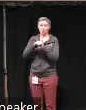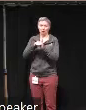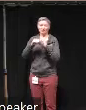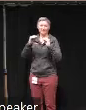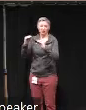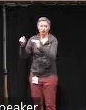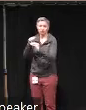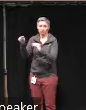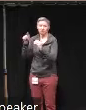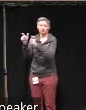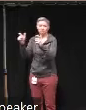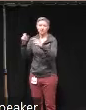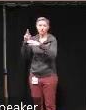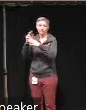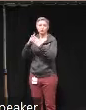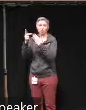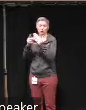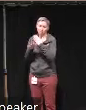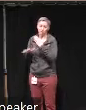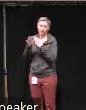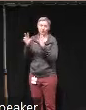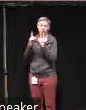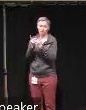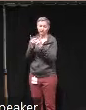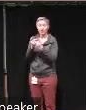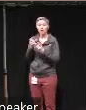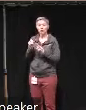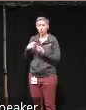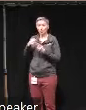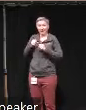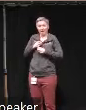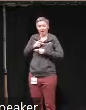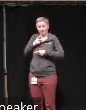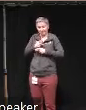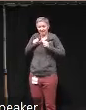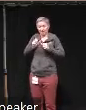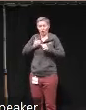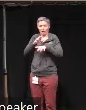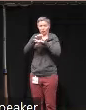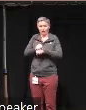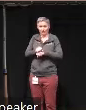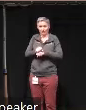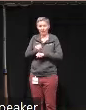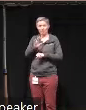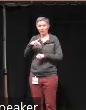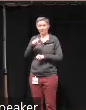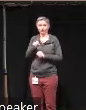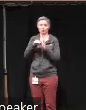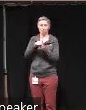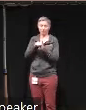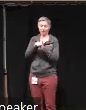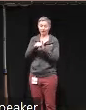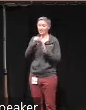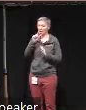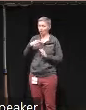residency programs around the department, so that we can preserve our tradition of biopsychosocial model, not only